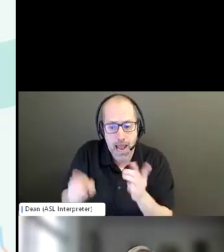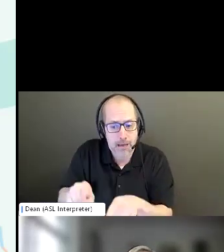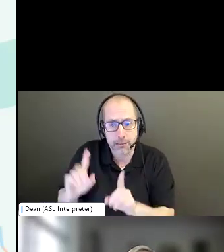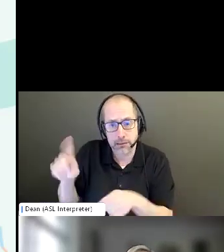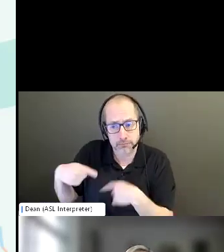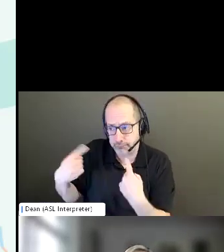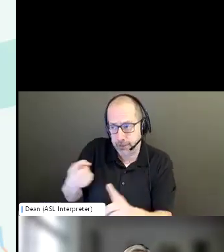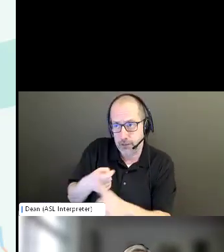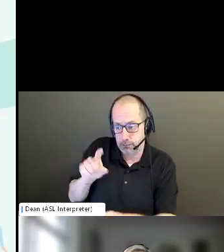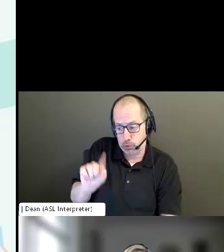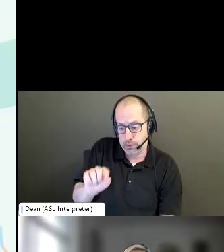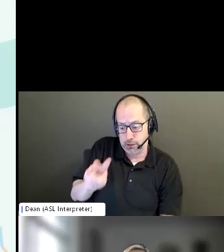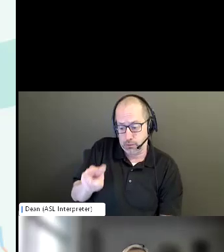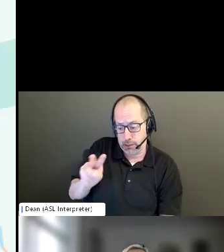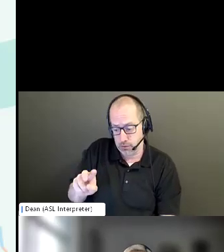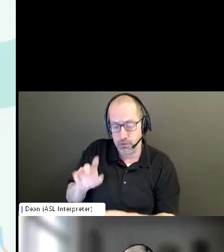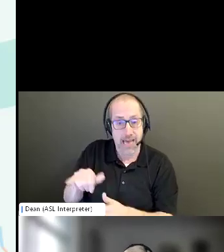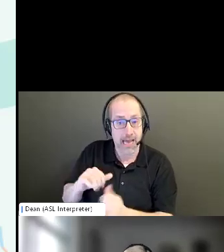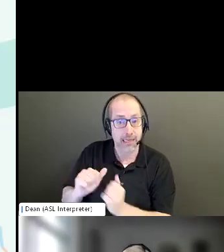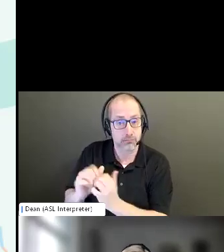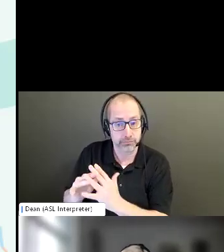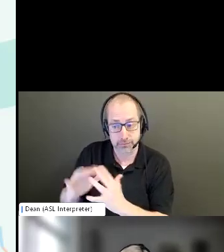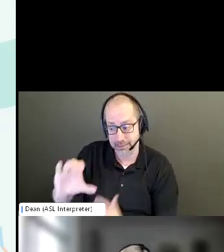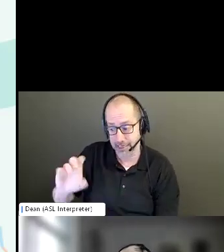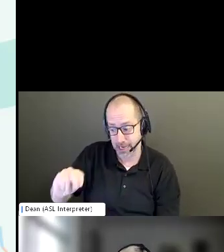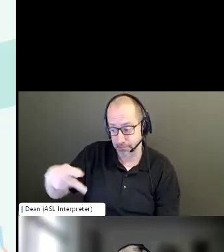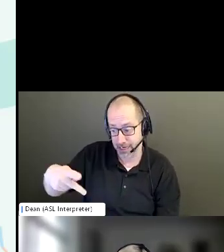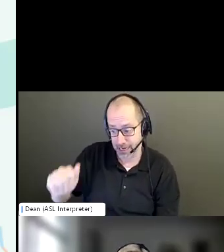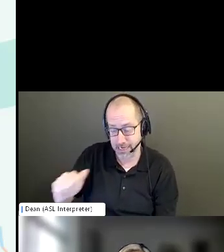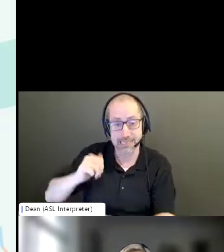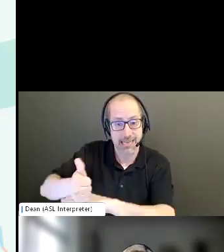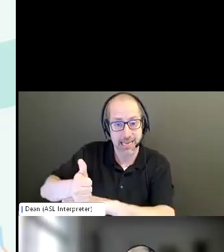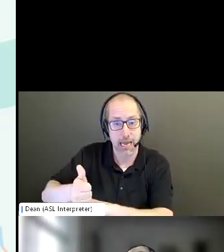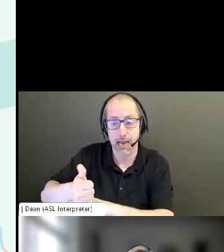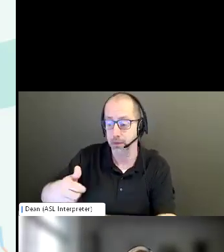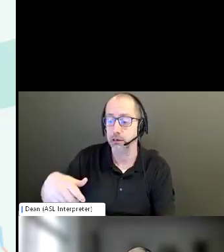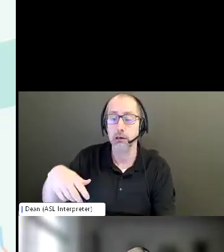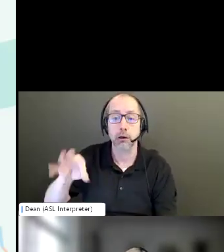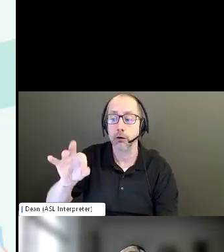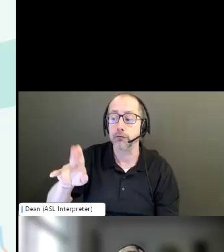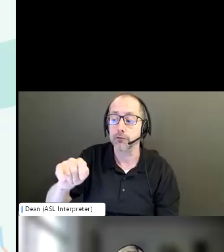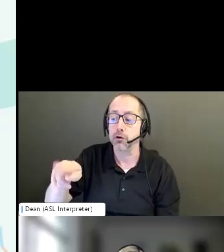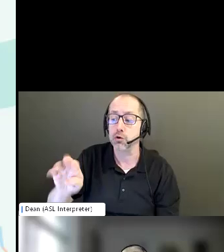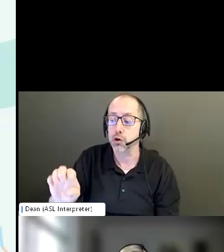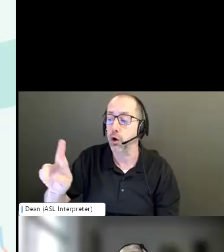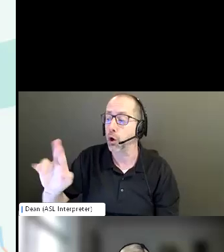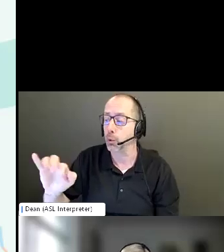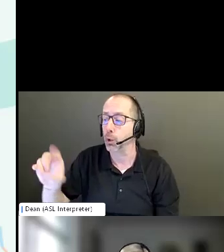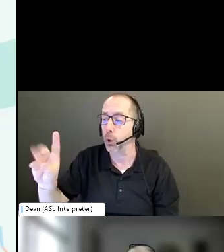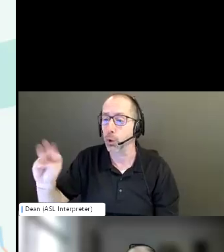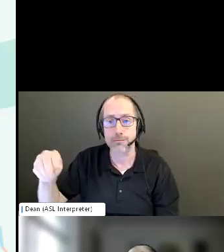2022, which is when CNPA launched Future Us, a roadmap for the prevention of elder abuse, which was really our